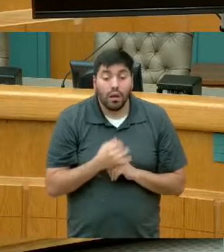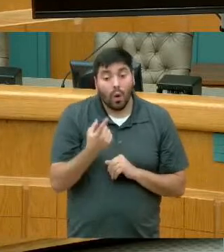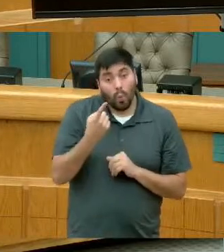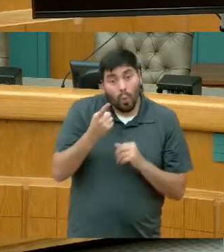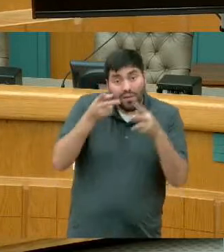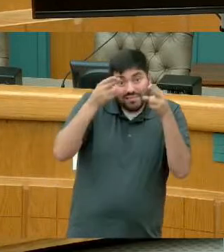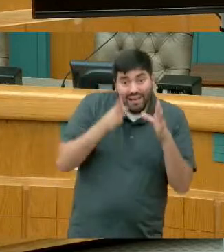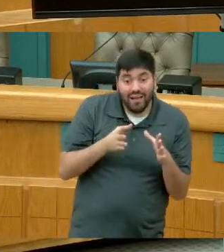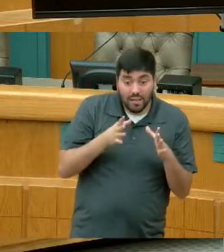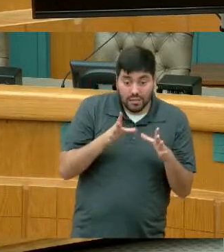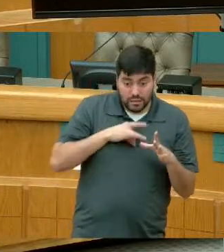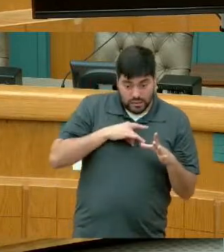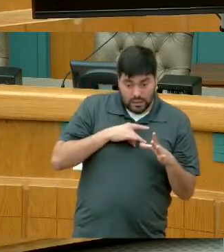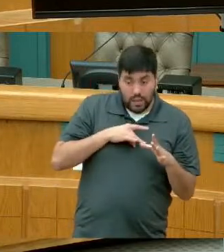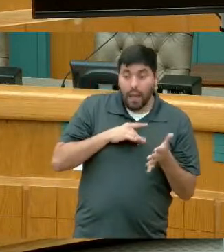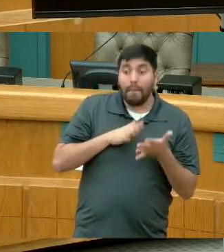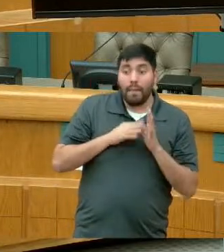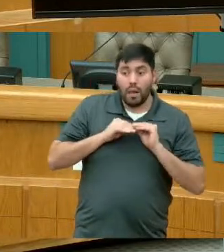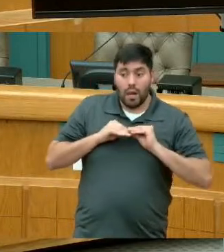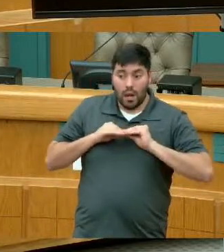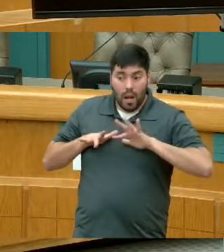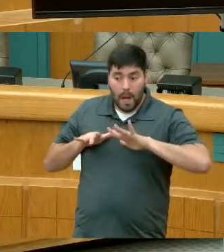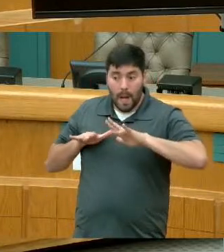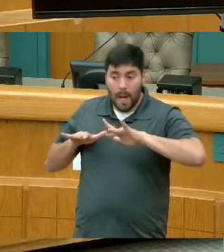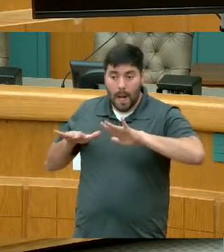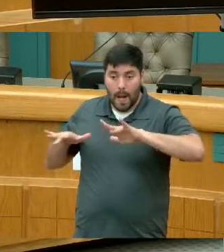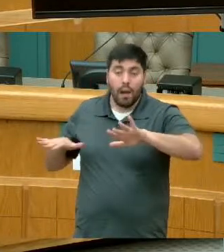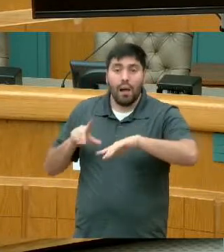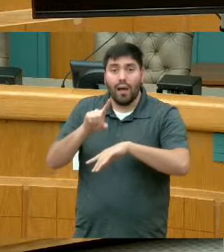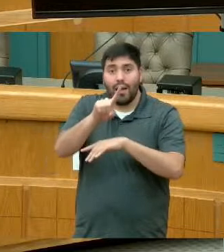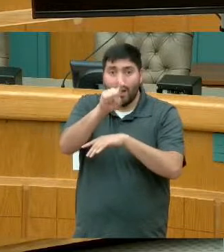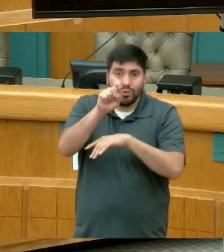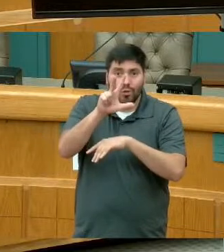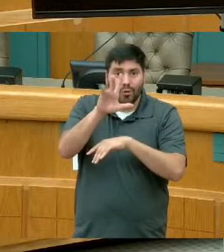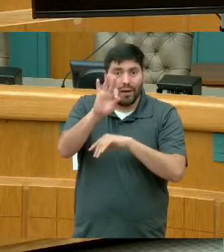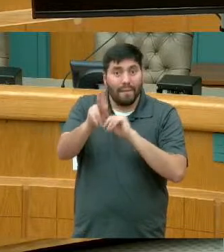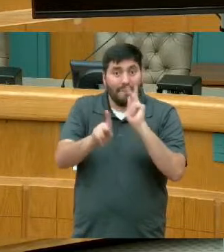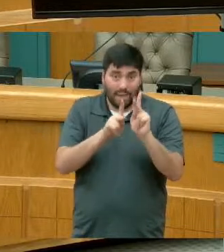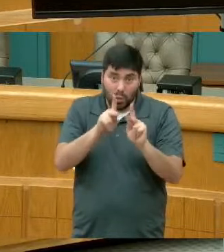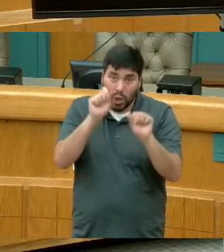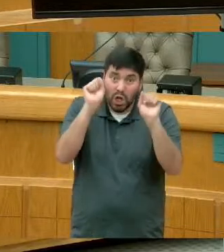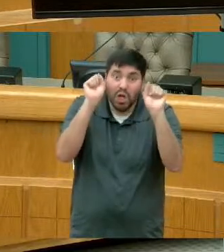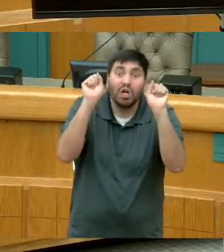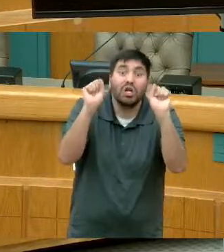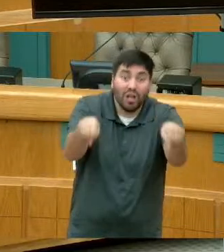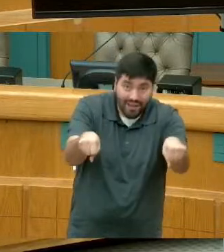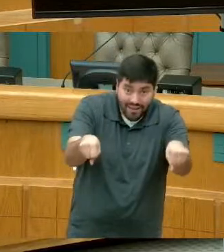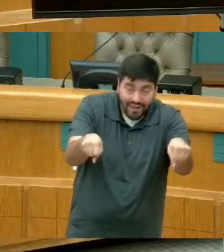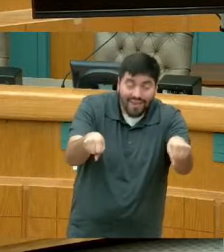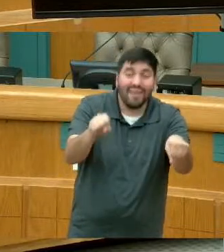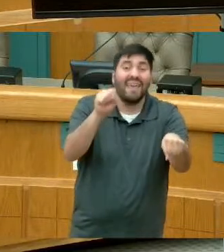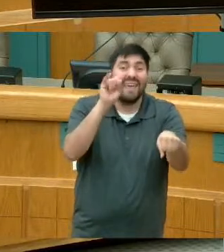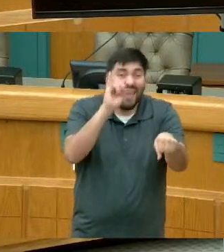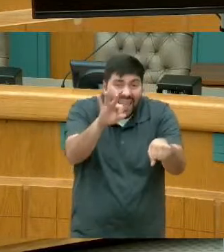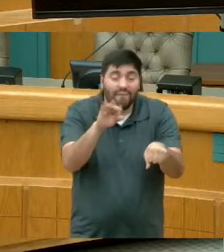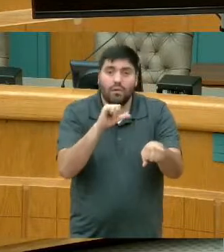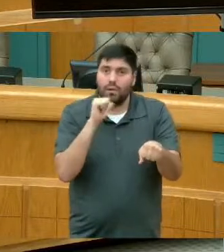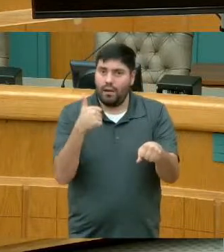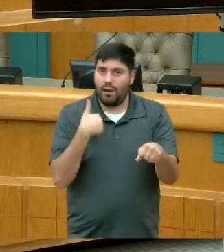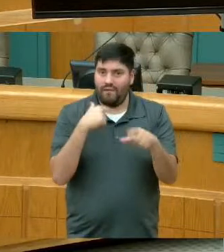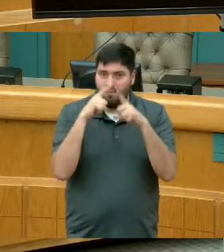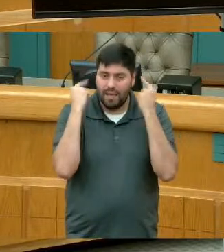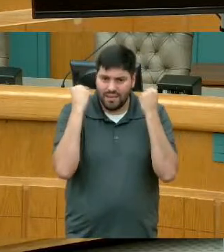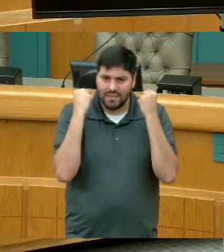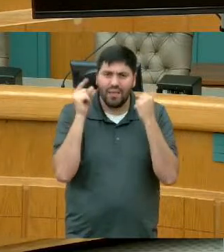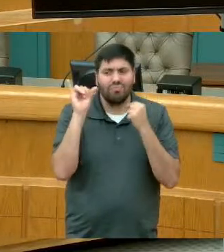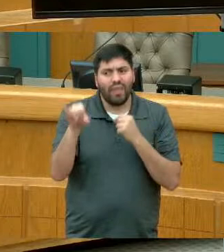one stylist being infected, there could have been an outbreak of over 139 people infected if they had not been wearing their